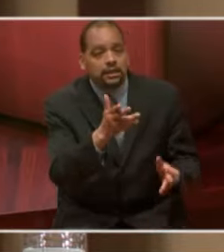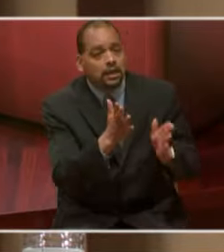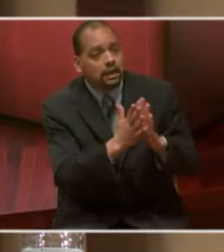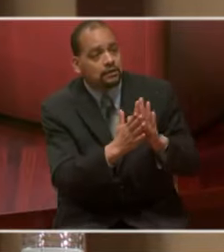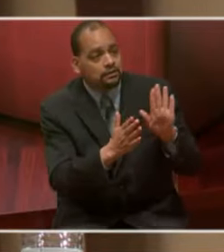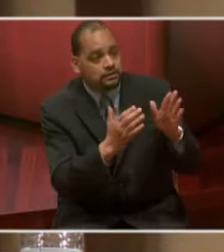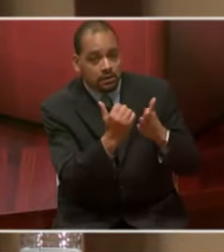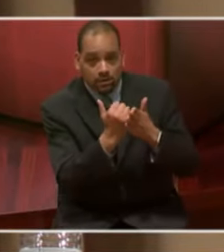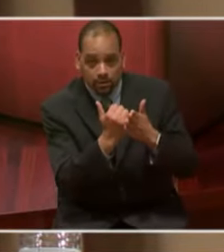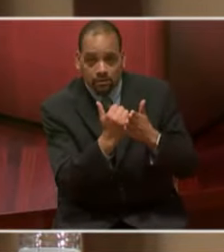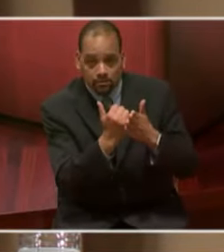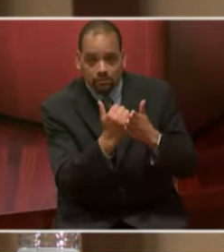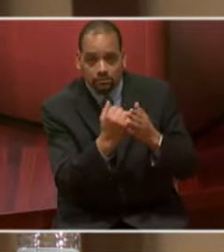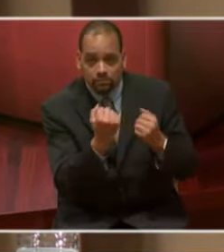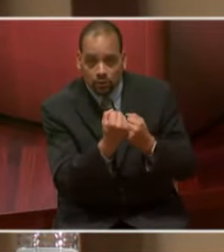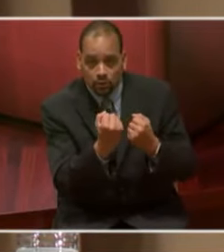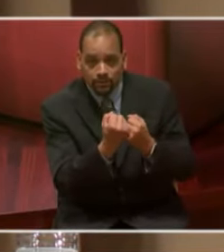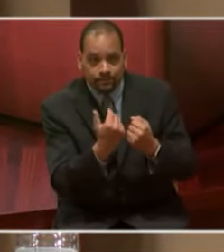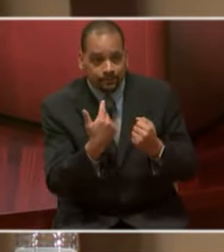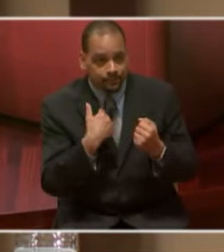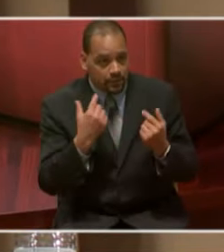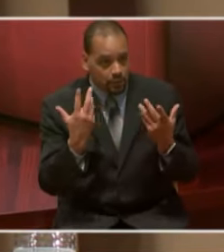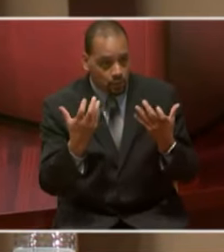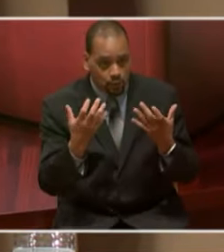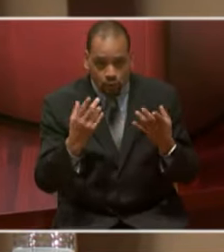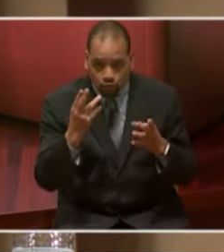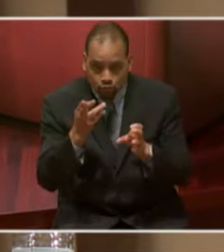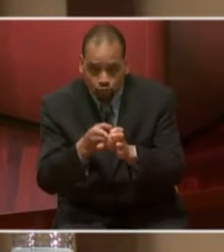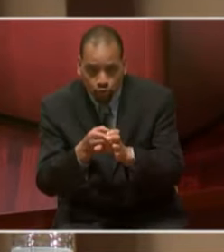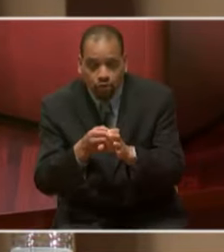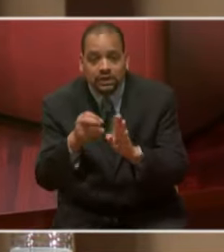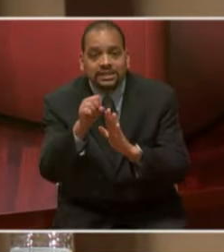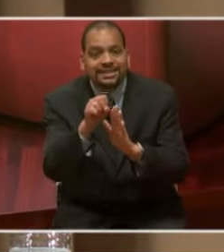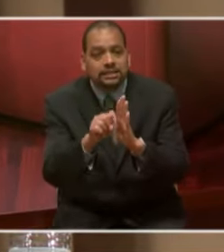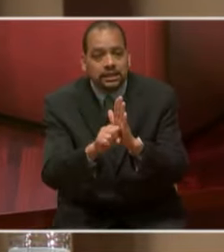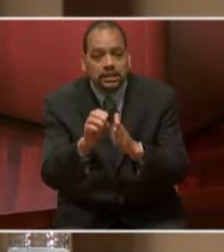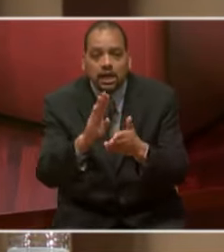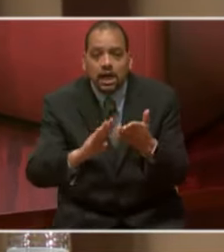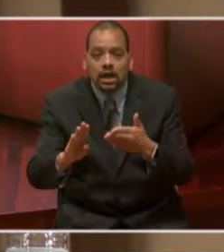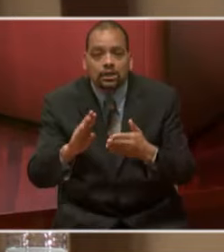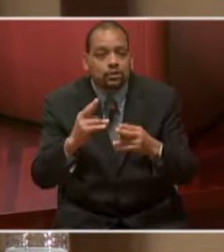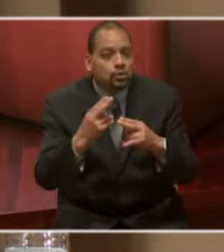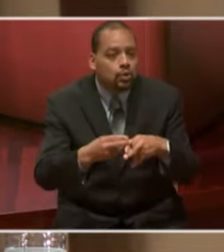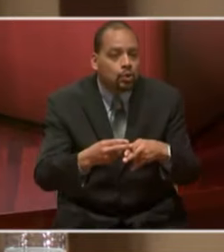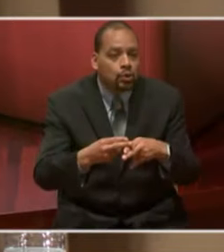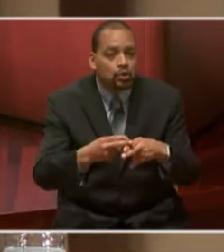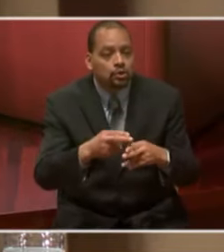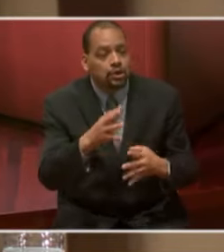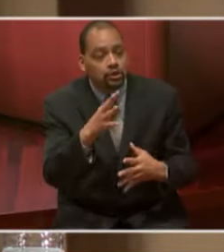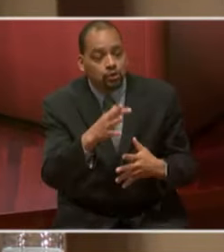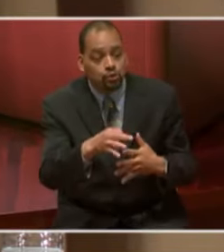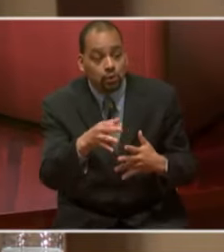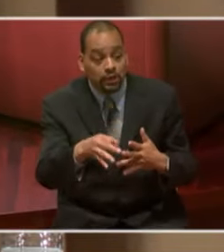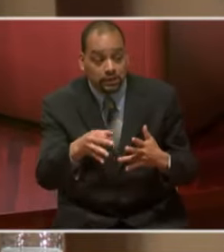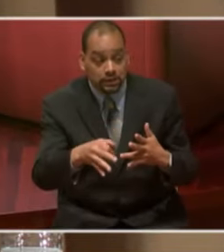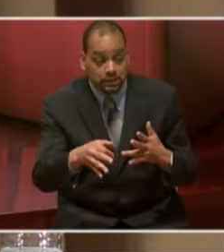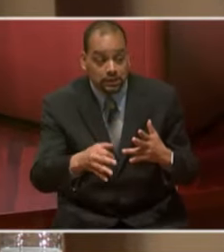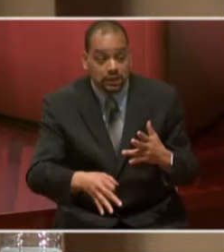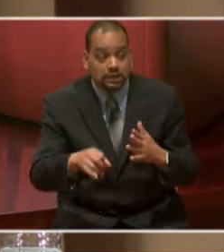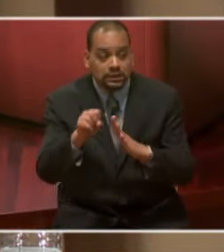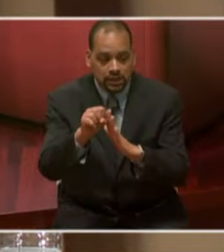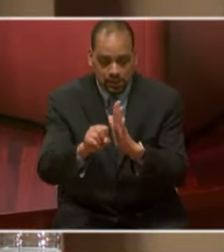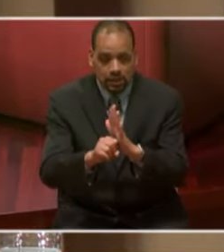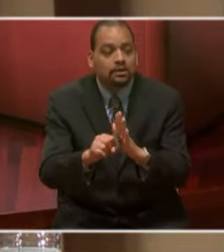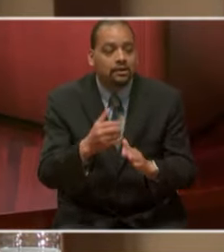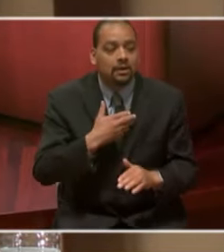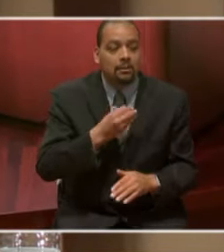of nonviolence, along with a man by the name of Jim Lawson. He, in a sense, he was a funny